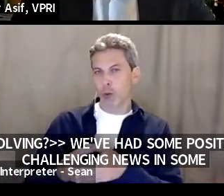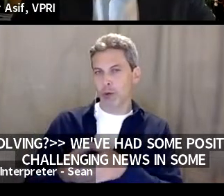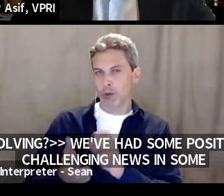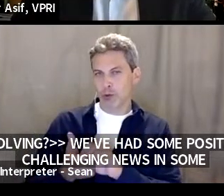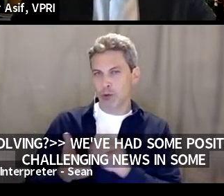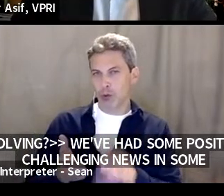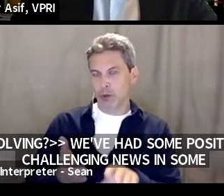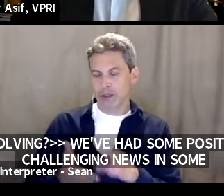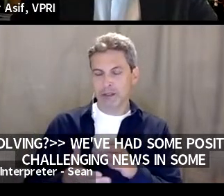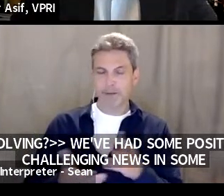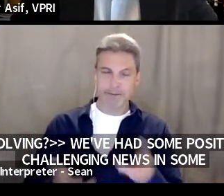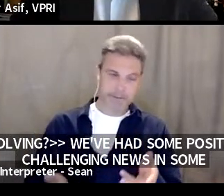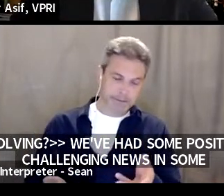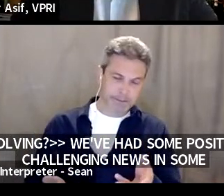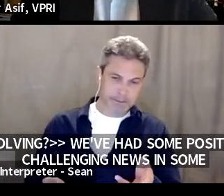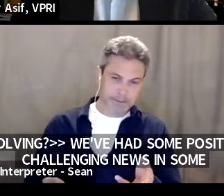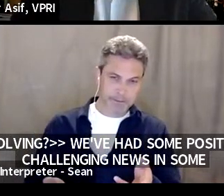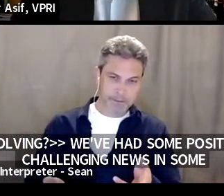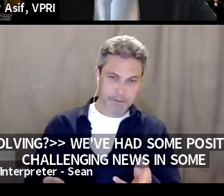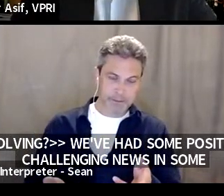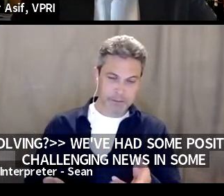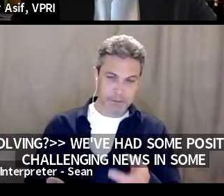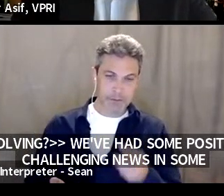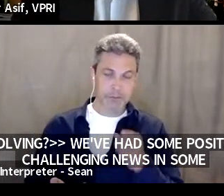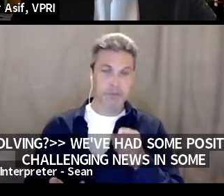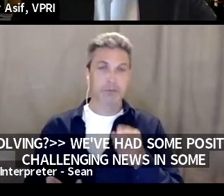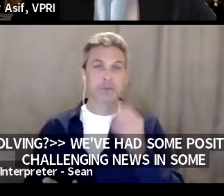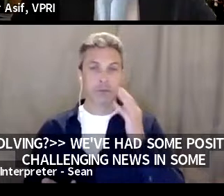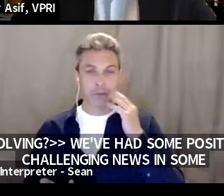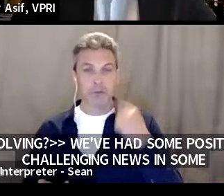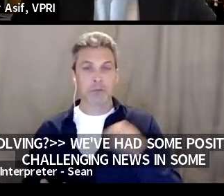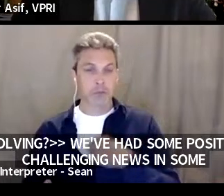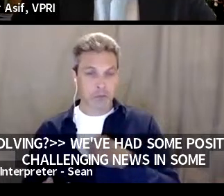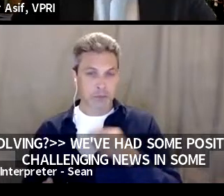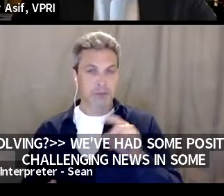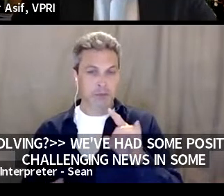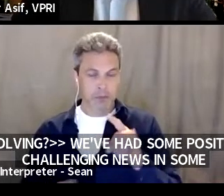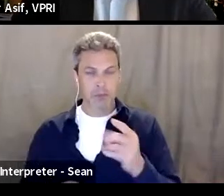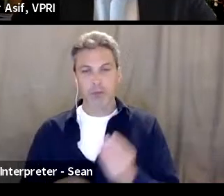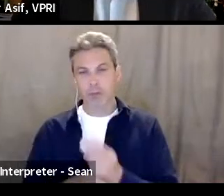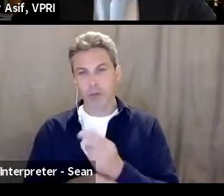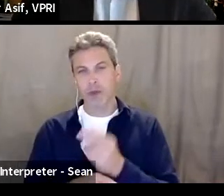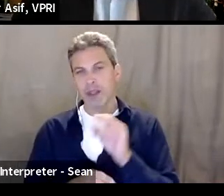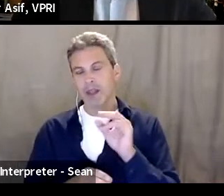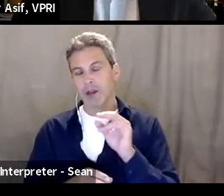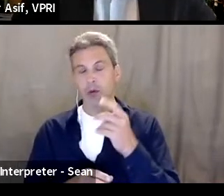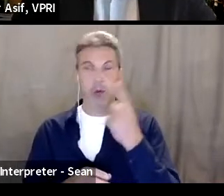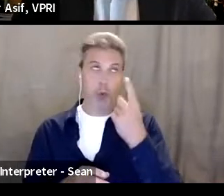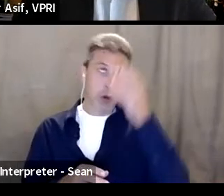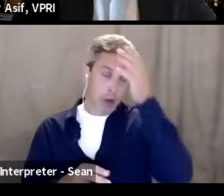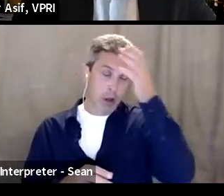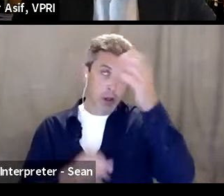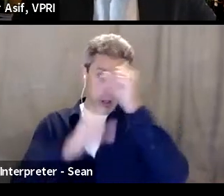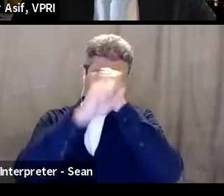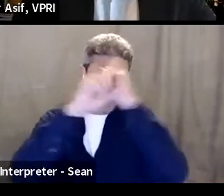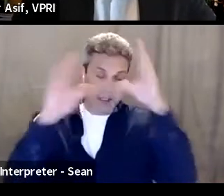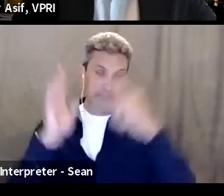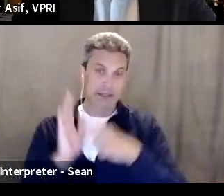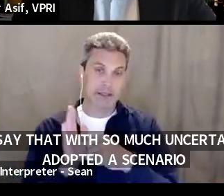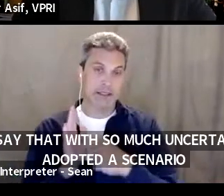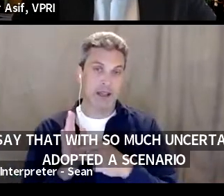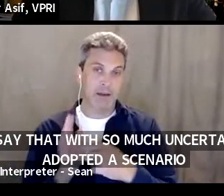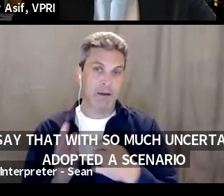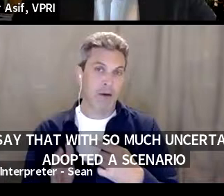that with so much uncertainty, we had adopted a scenario model of what we thought was going to be likely in